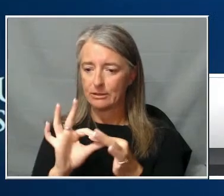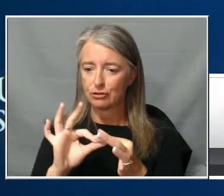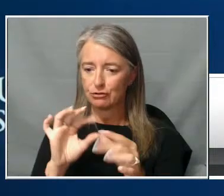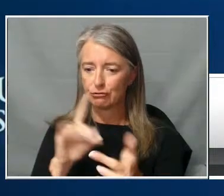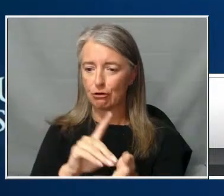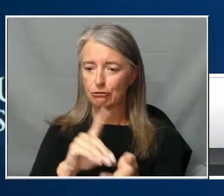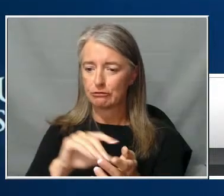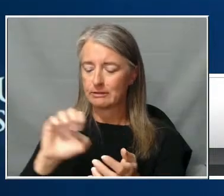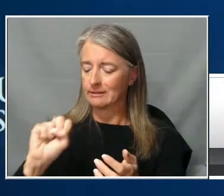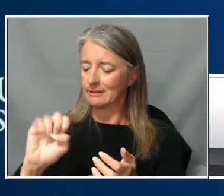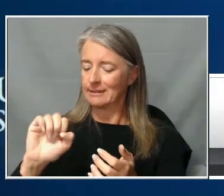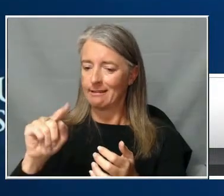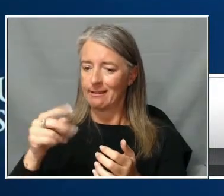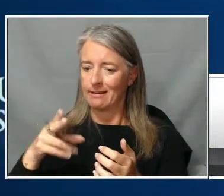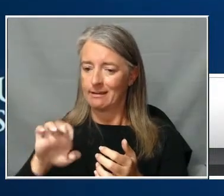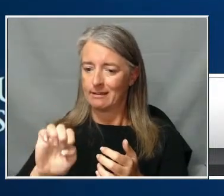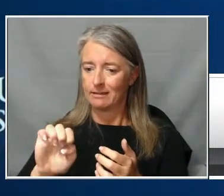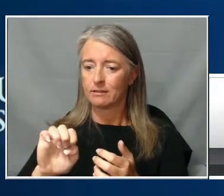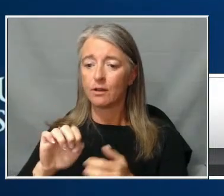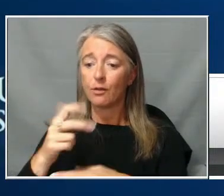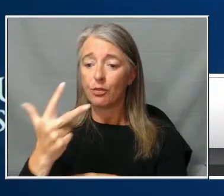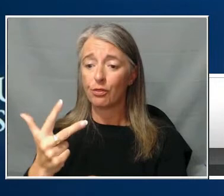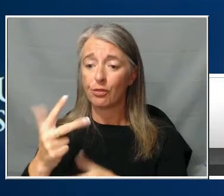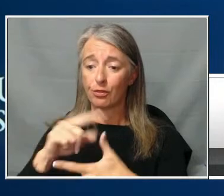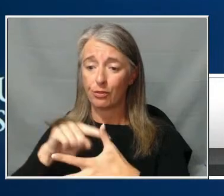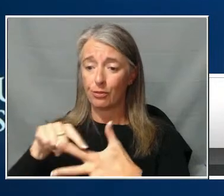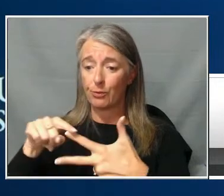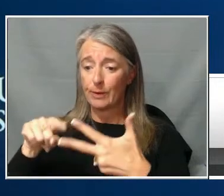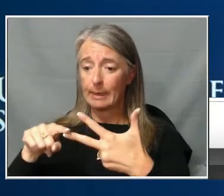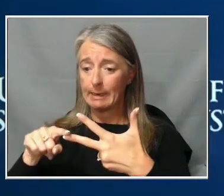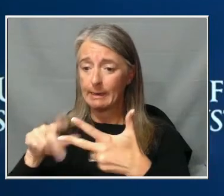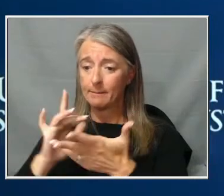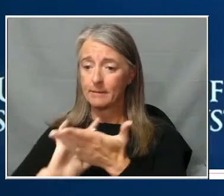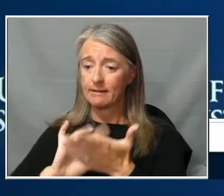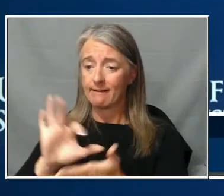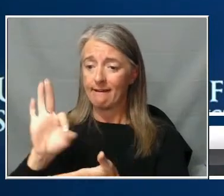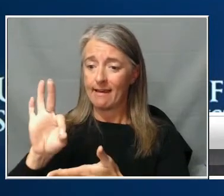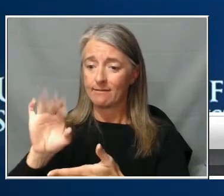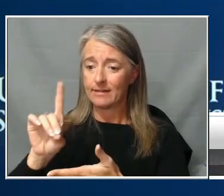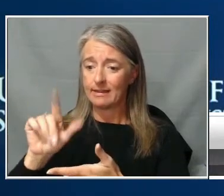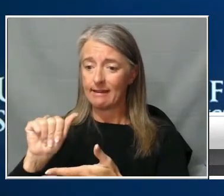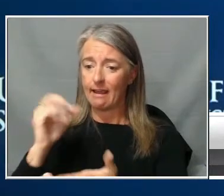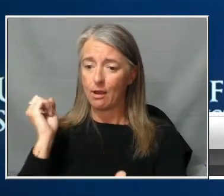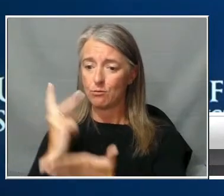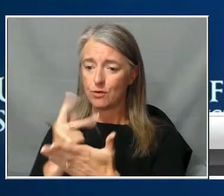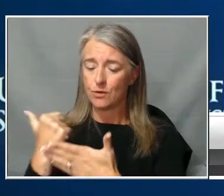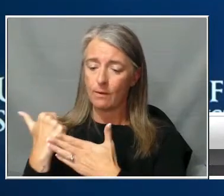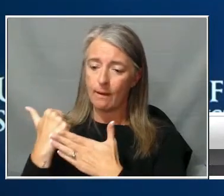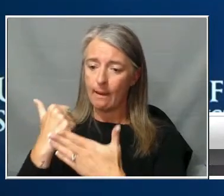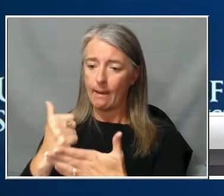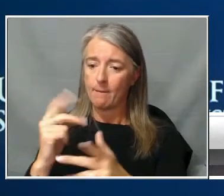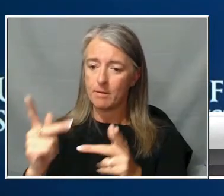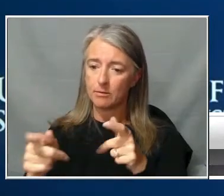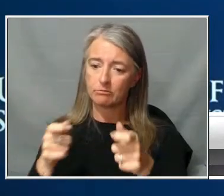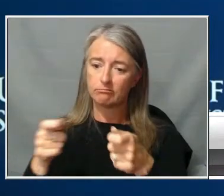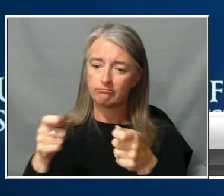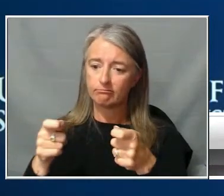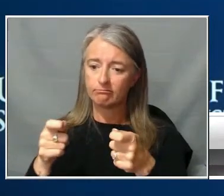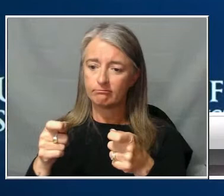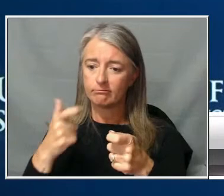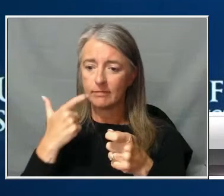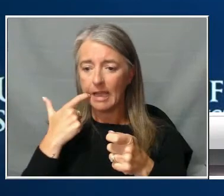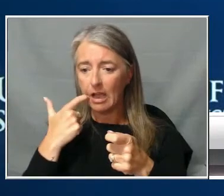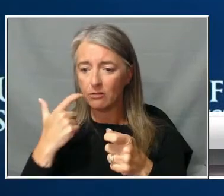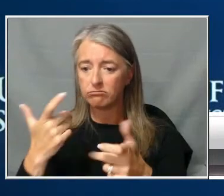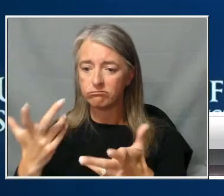are 3 medications, as she mentioned, that are FDA approved to help people deal with alcohol craving and alcohol abuse. There